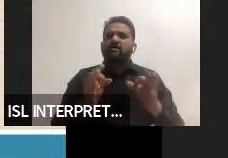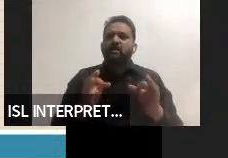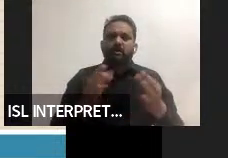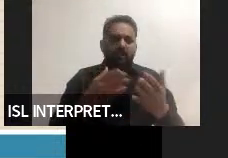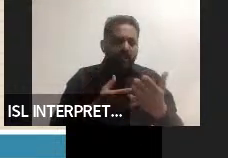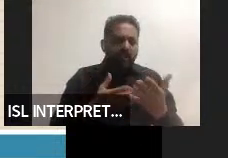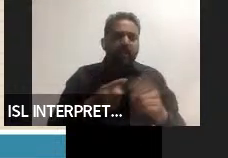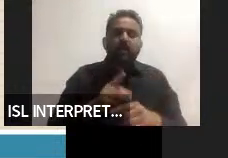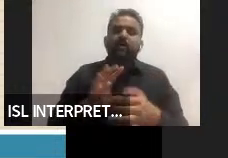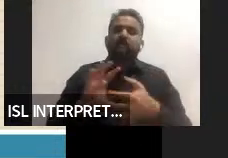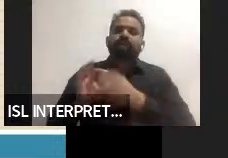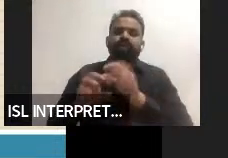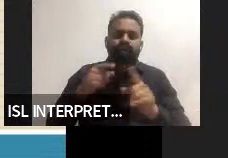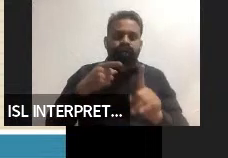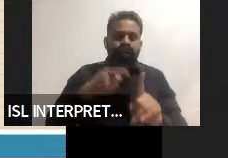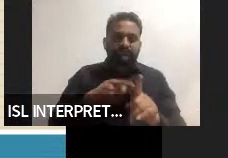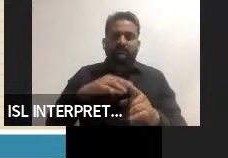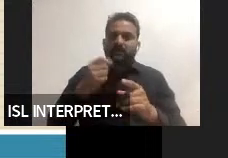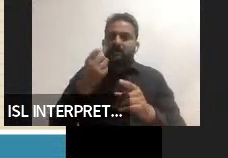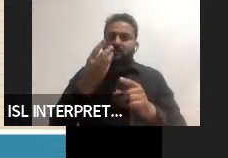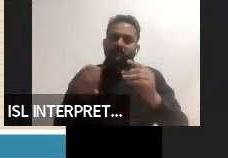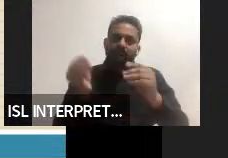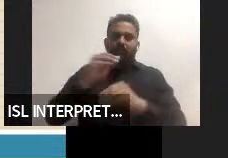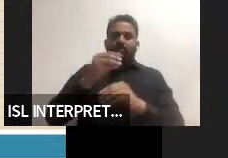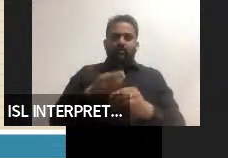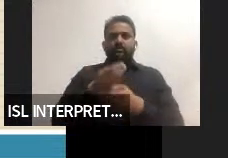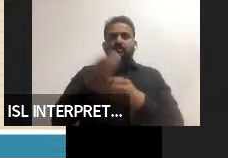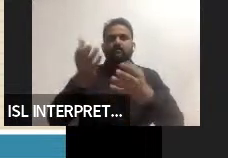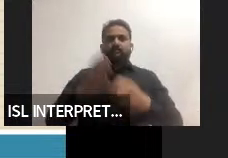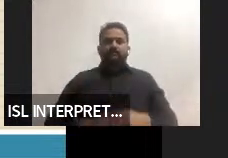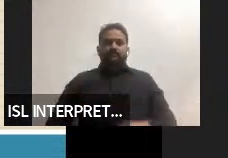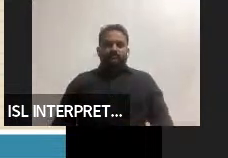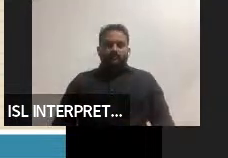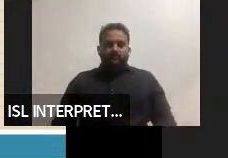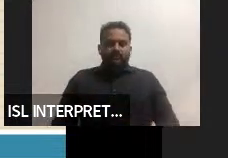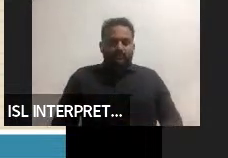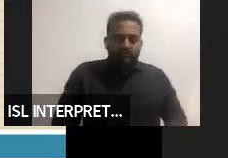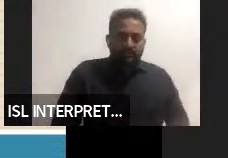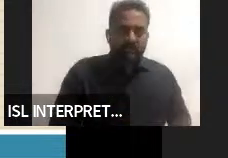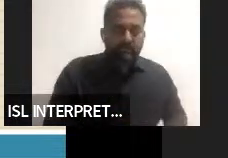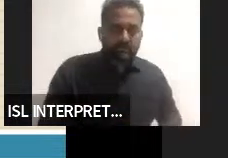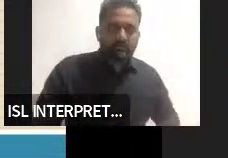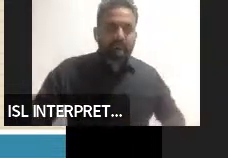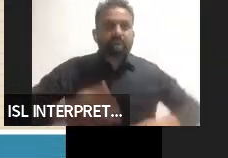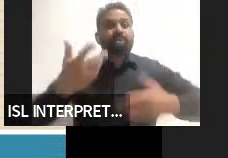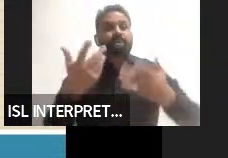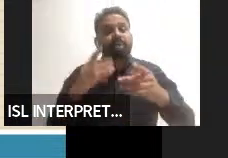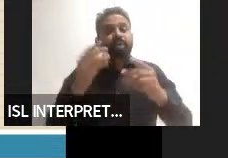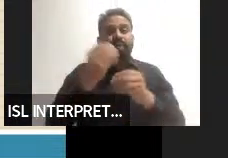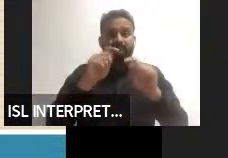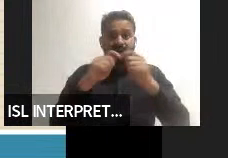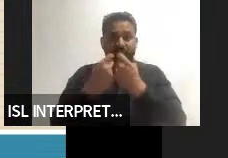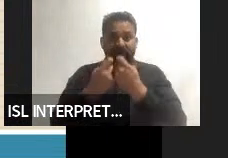the extra marks for you. Assuming some team has 10 pages